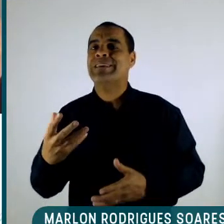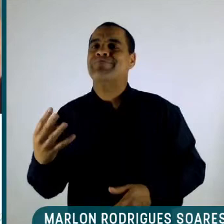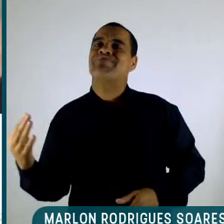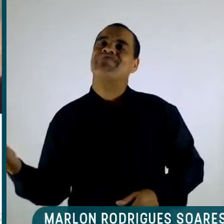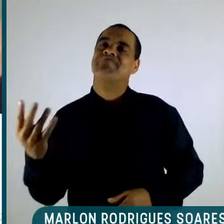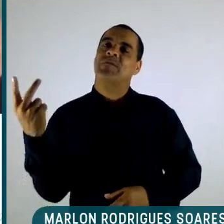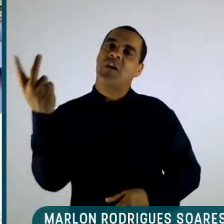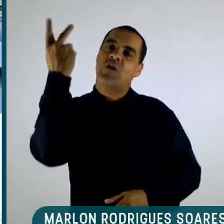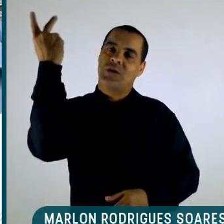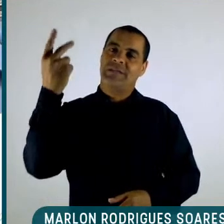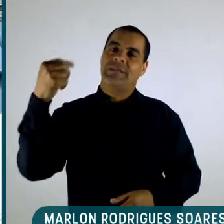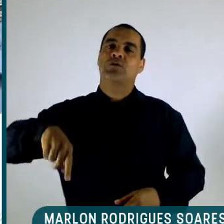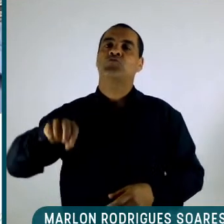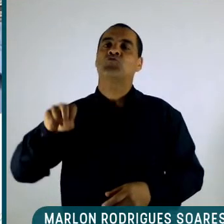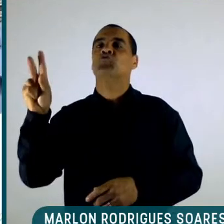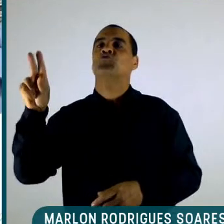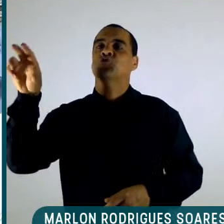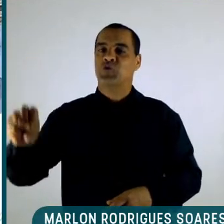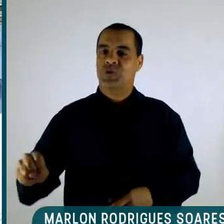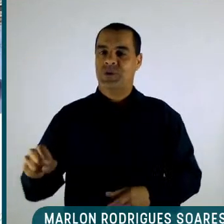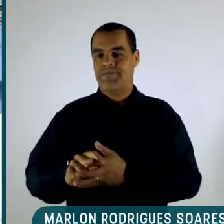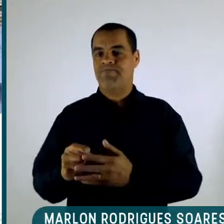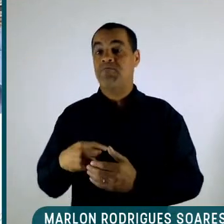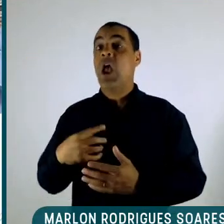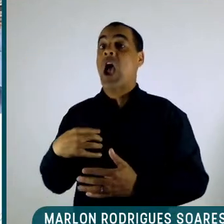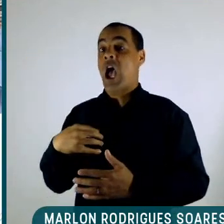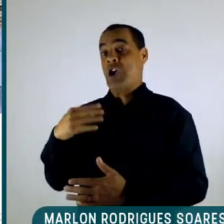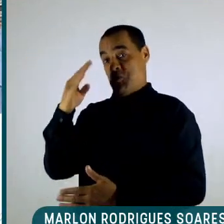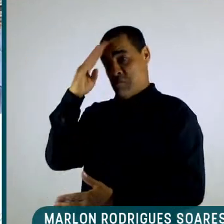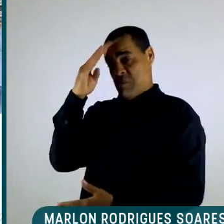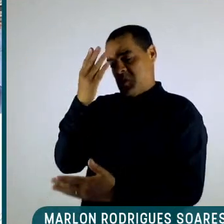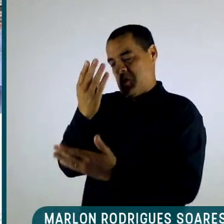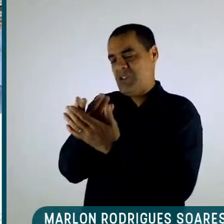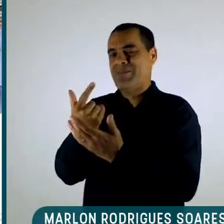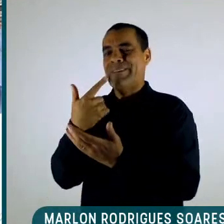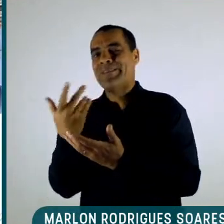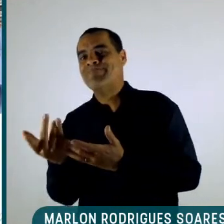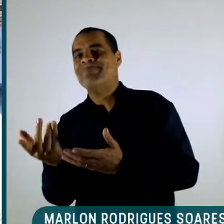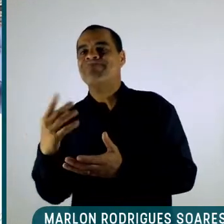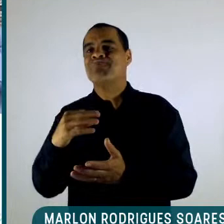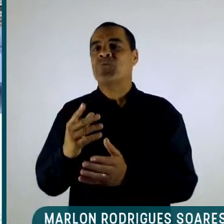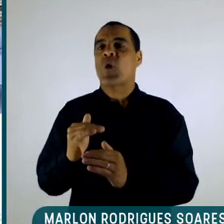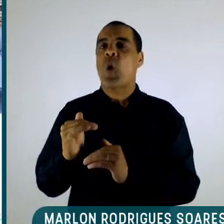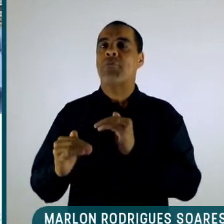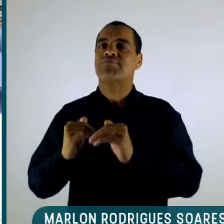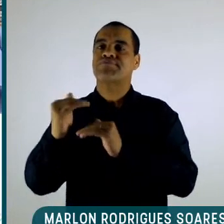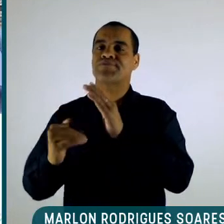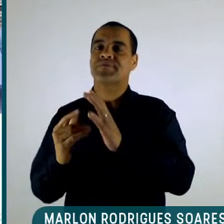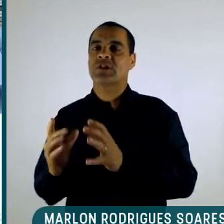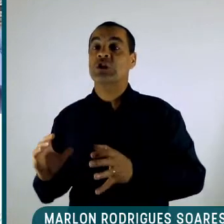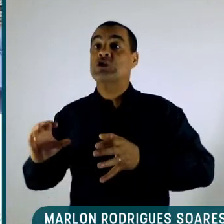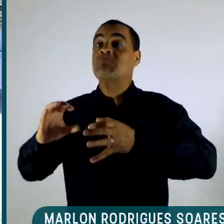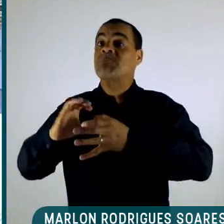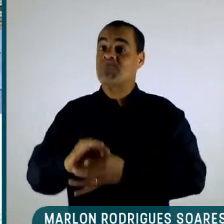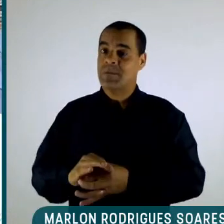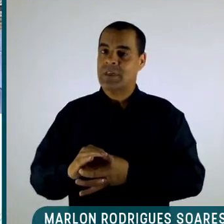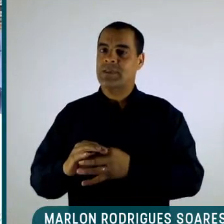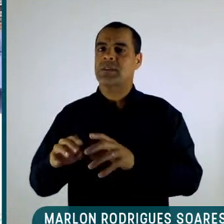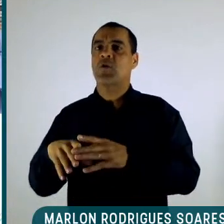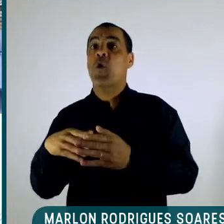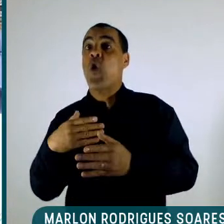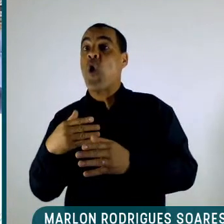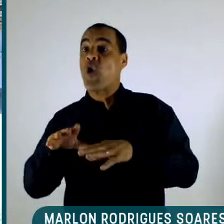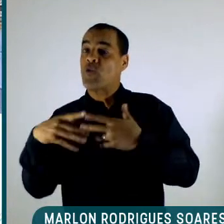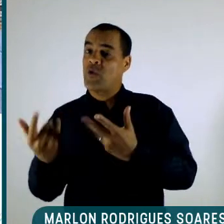value SUS more, in your opinion? I think that it's the integration process. When